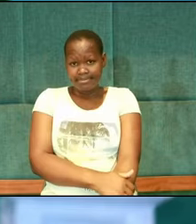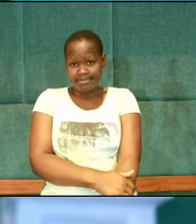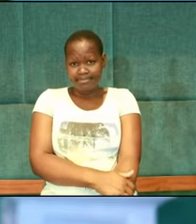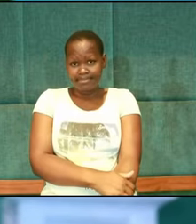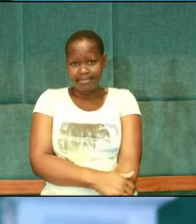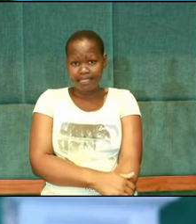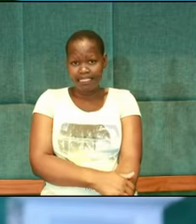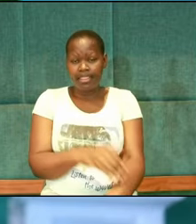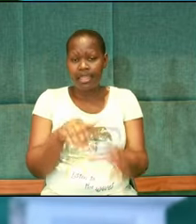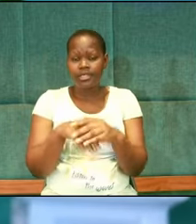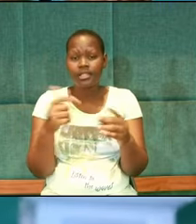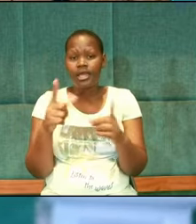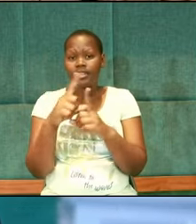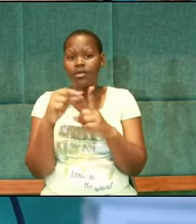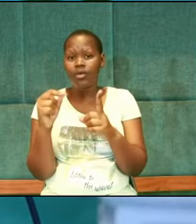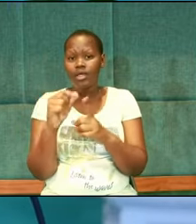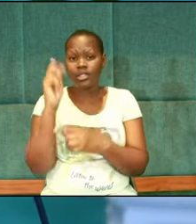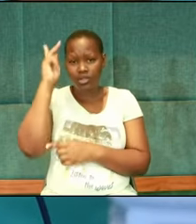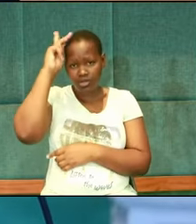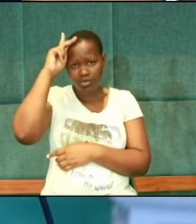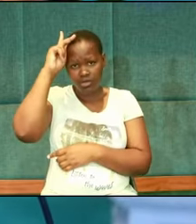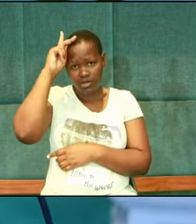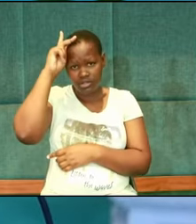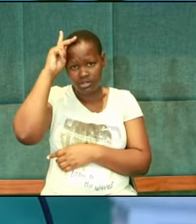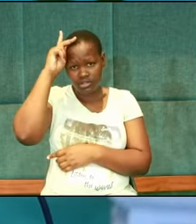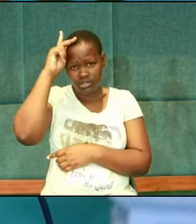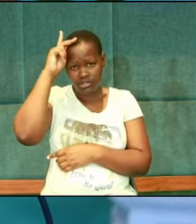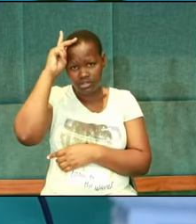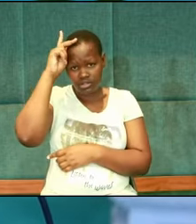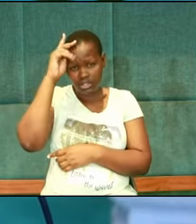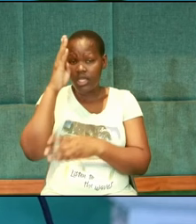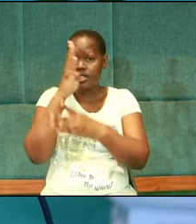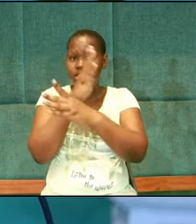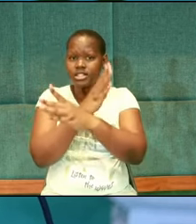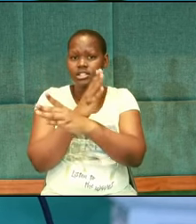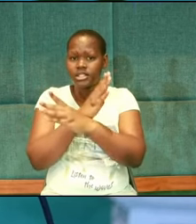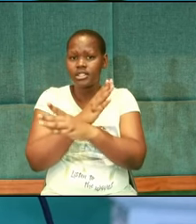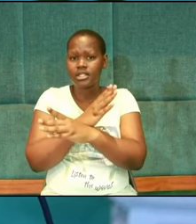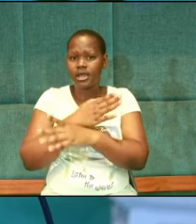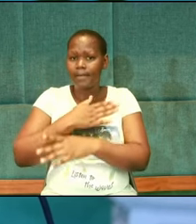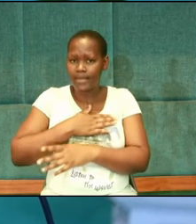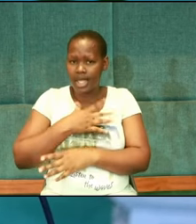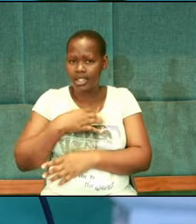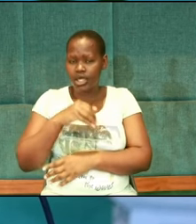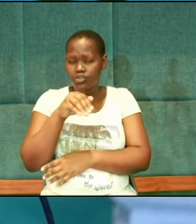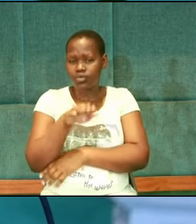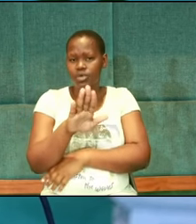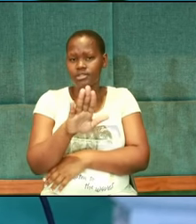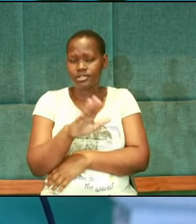In other words, knowledge is your shield and my shield.